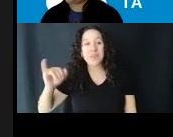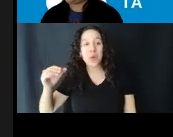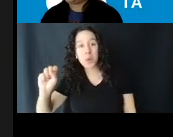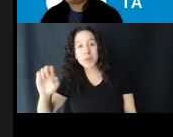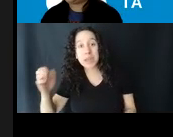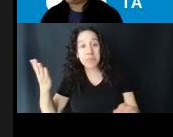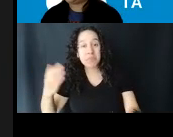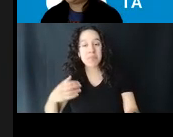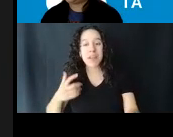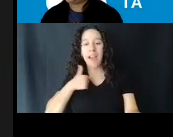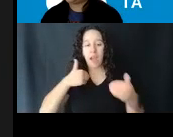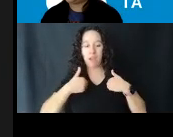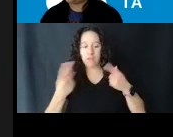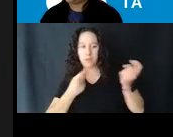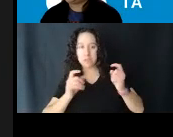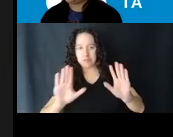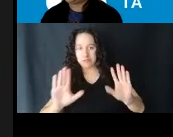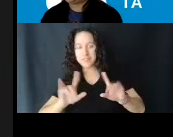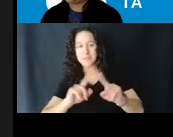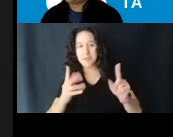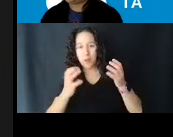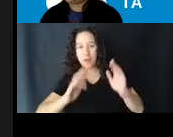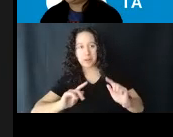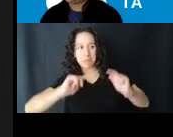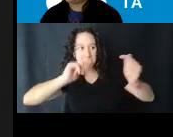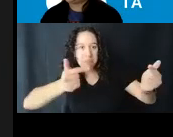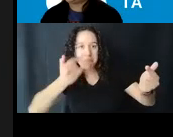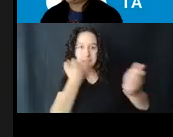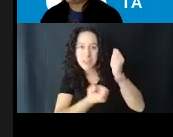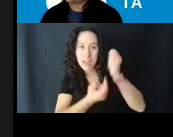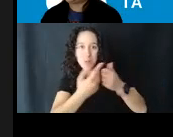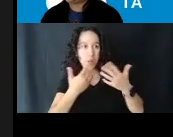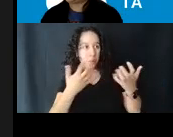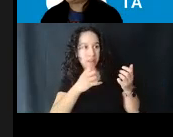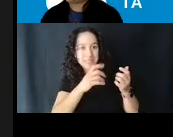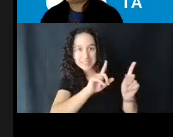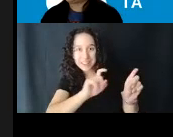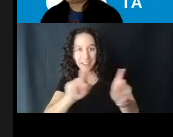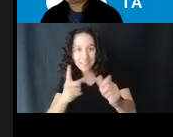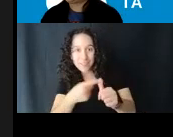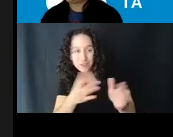I have questions, but I wanted to give Wendy or Danielle a chance if they want to ask their own questions first.